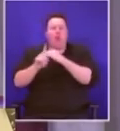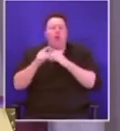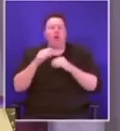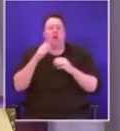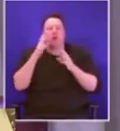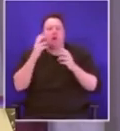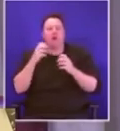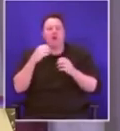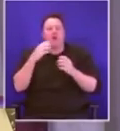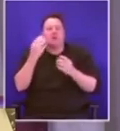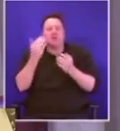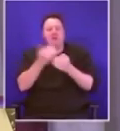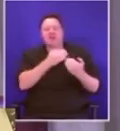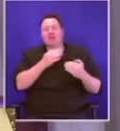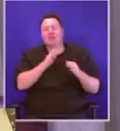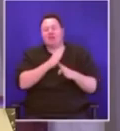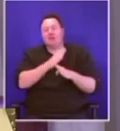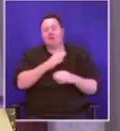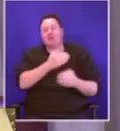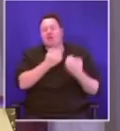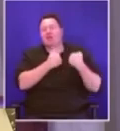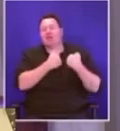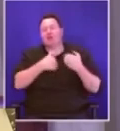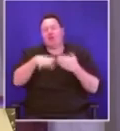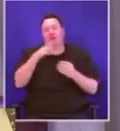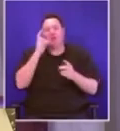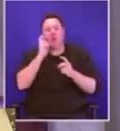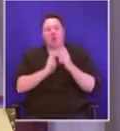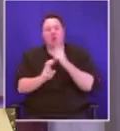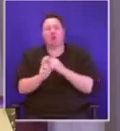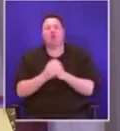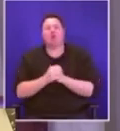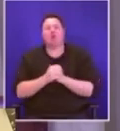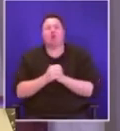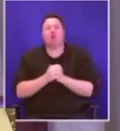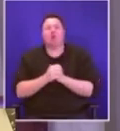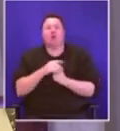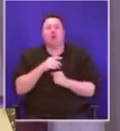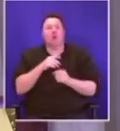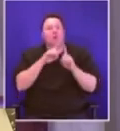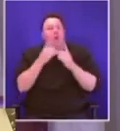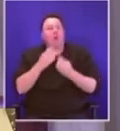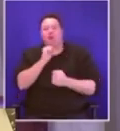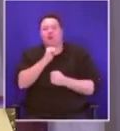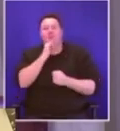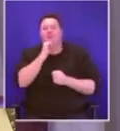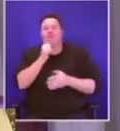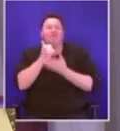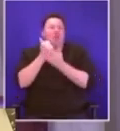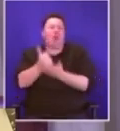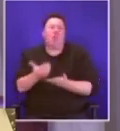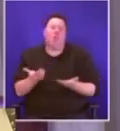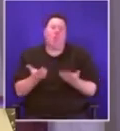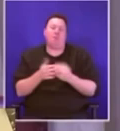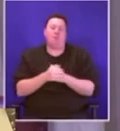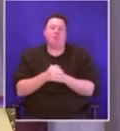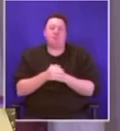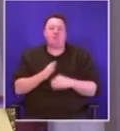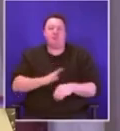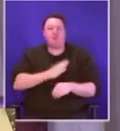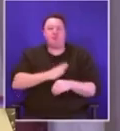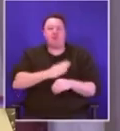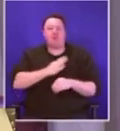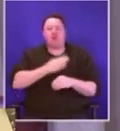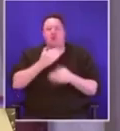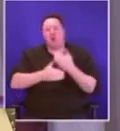department's failures to produce efficient immigration services. This is a frustrating process due to the